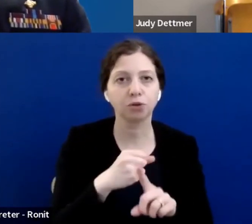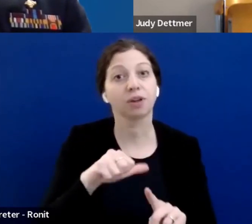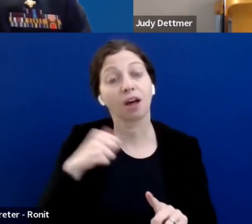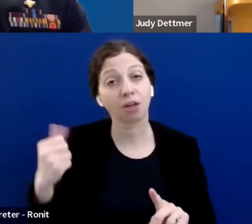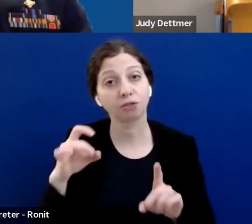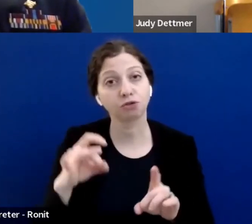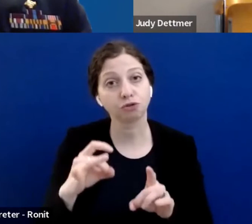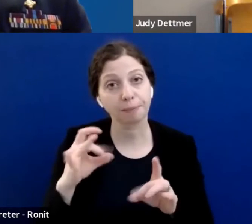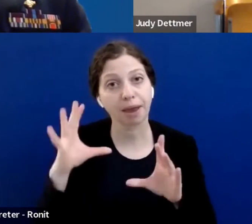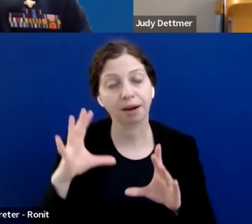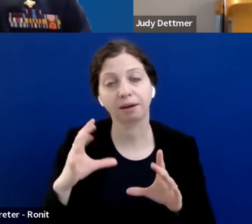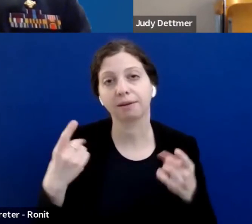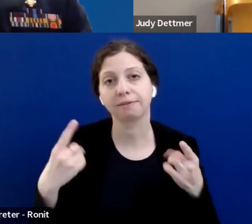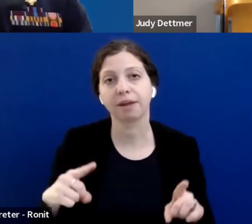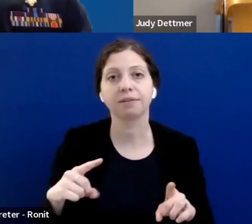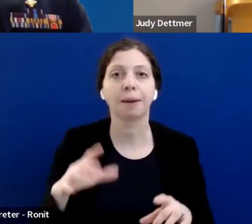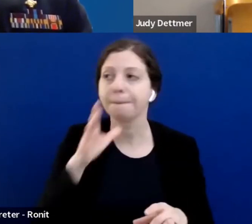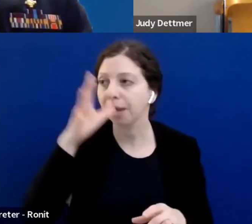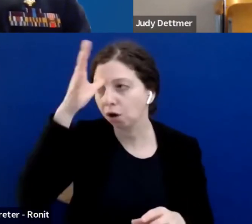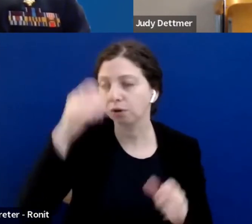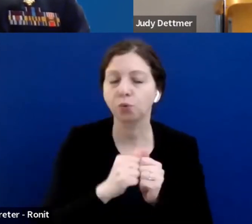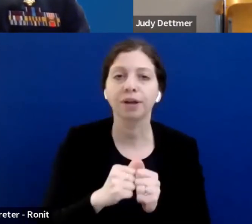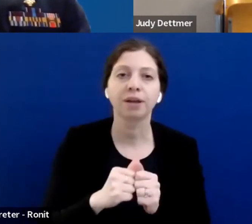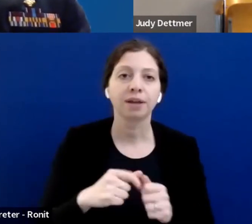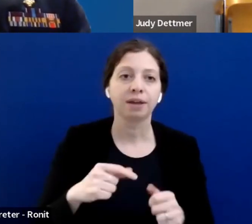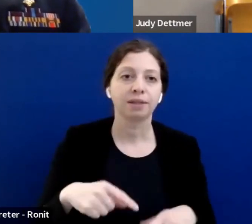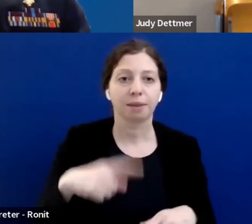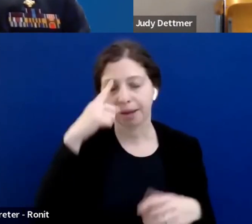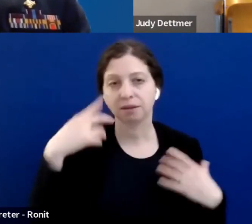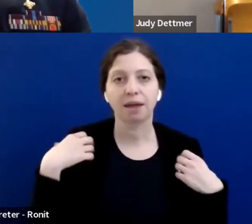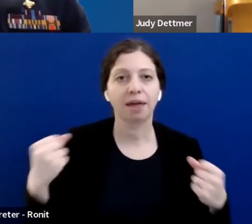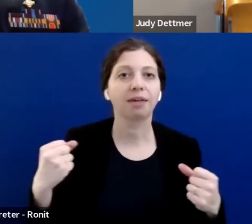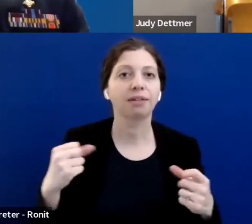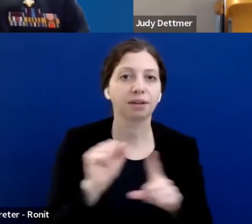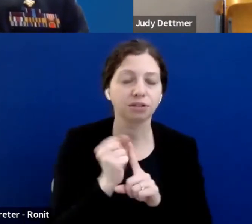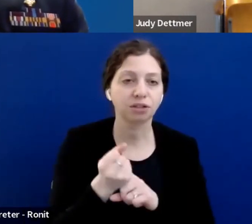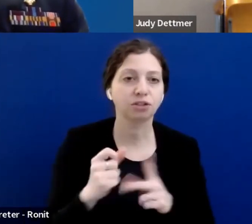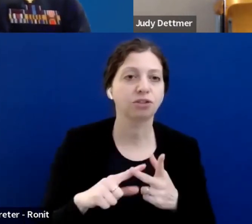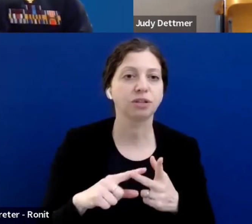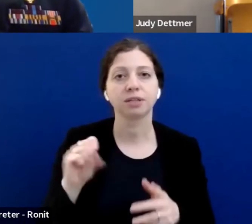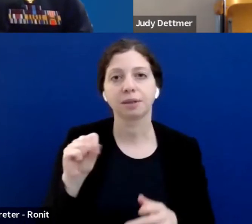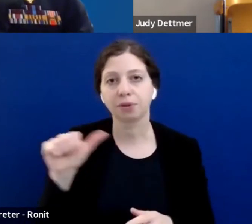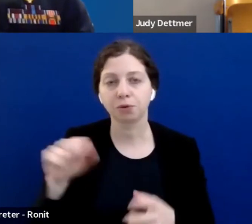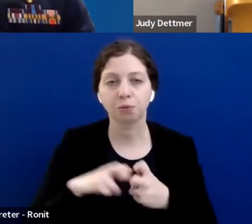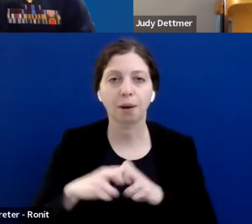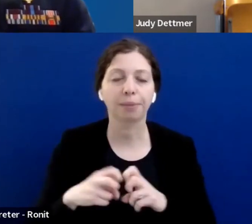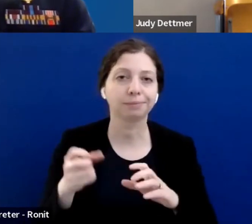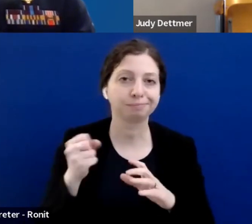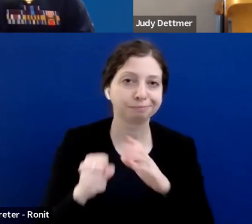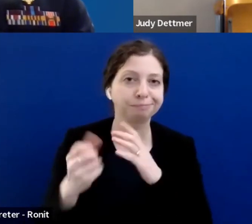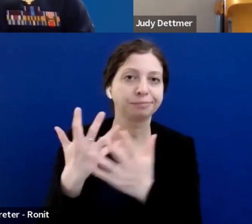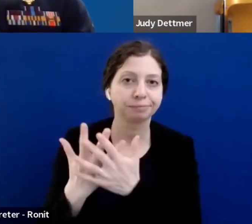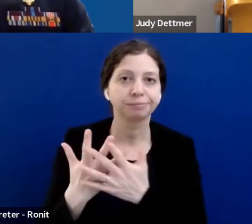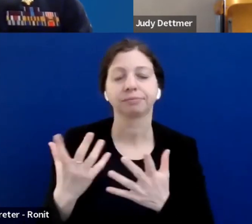parent with a mental health condition or a substance abuse problem, incarceration, things like that.